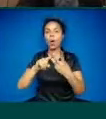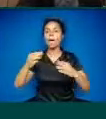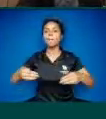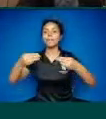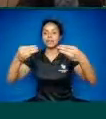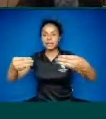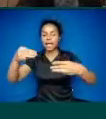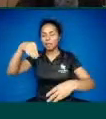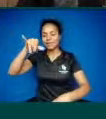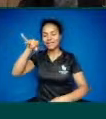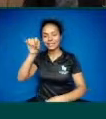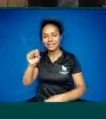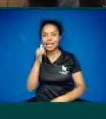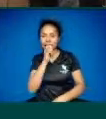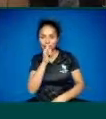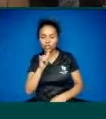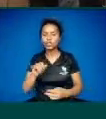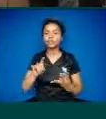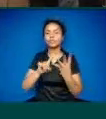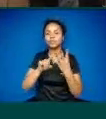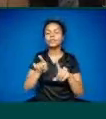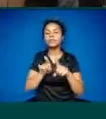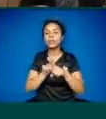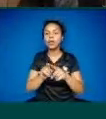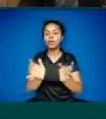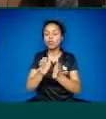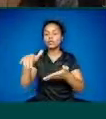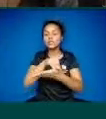to everybody present here,